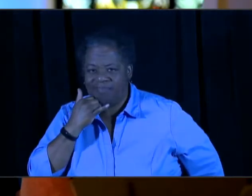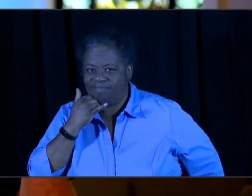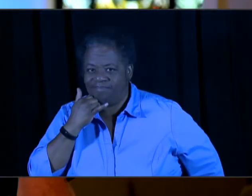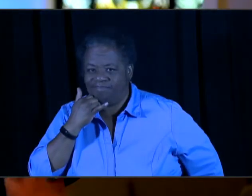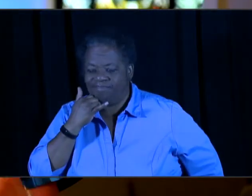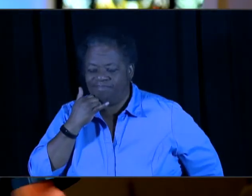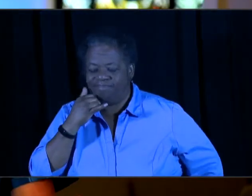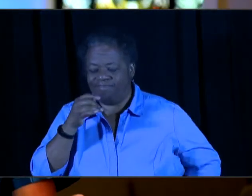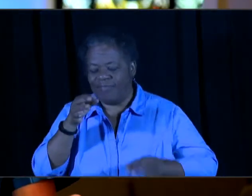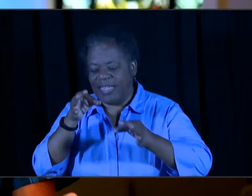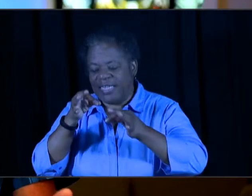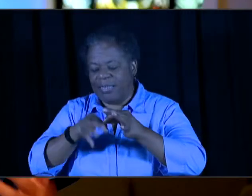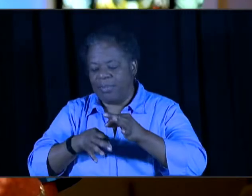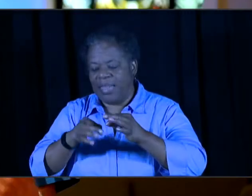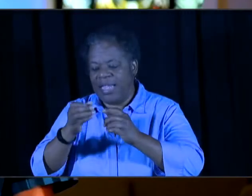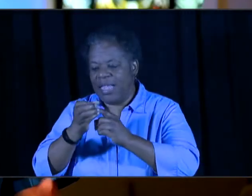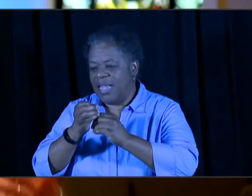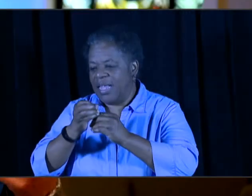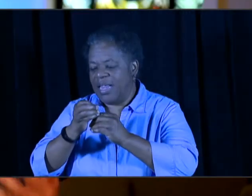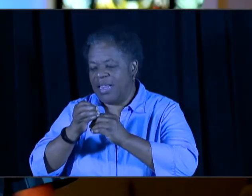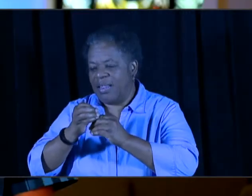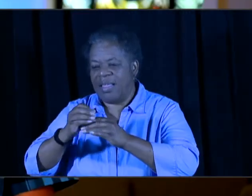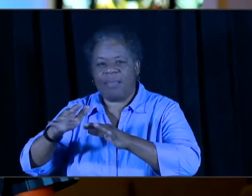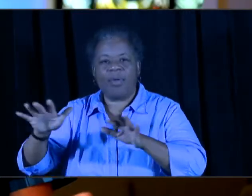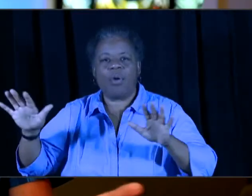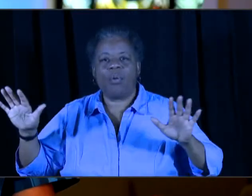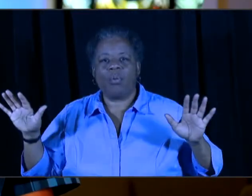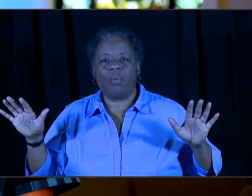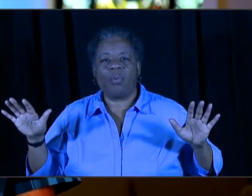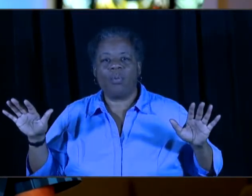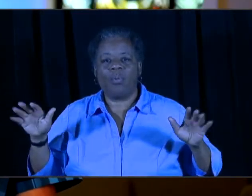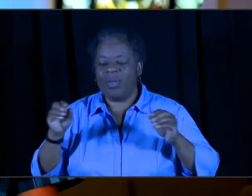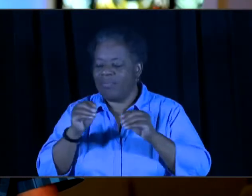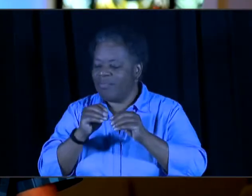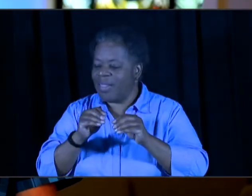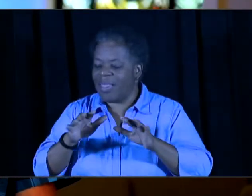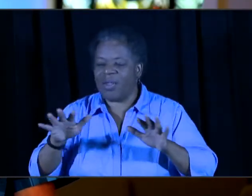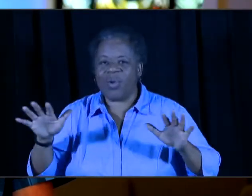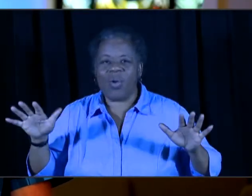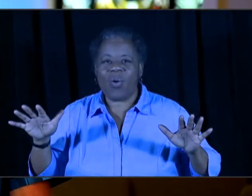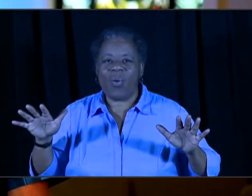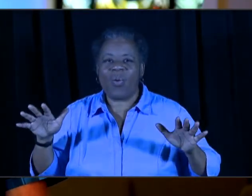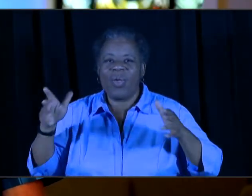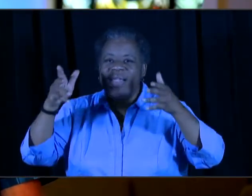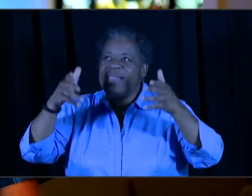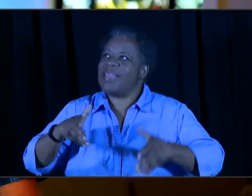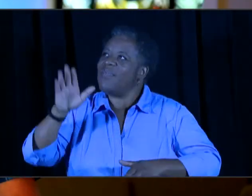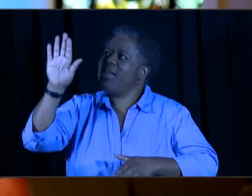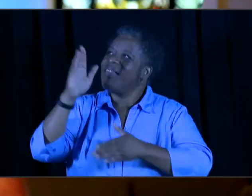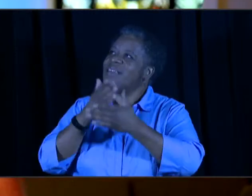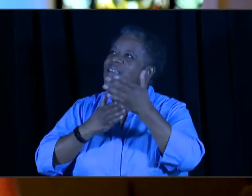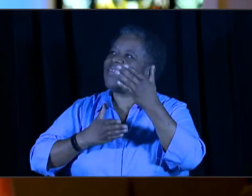simply let them go. We let it go and leave it in God's hands.